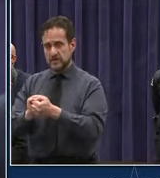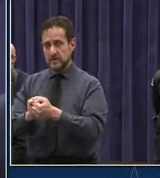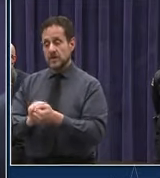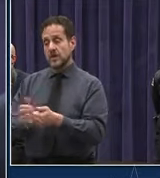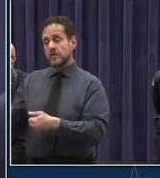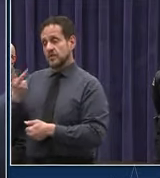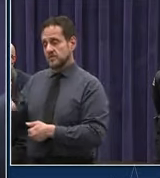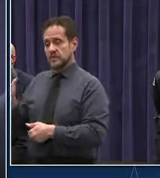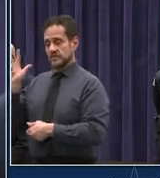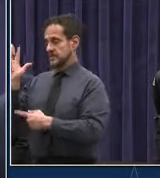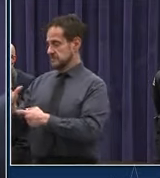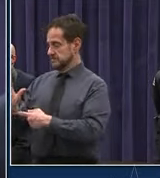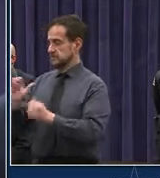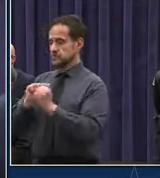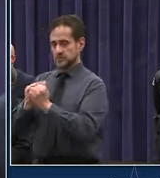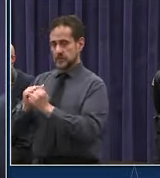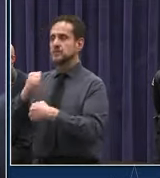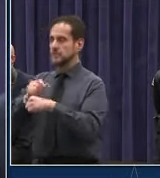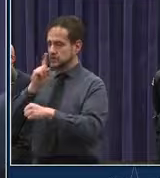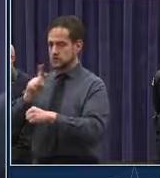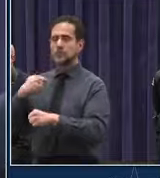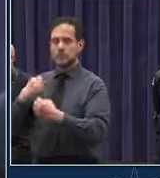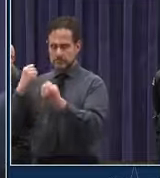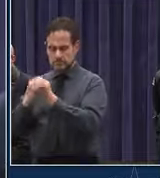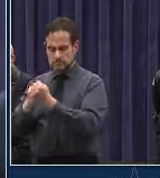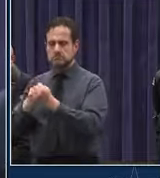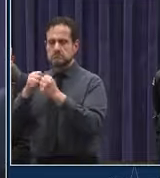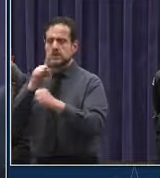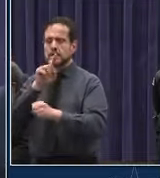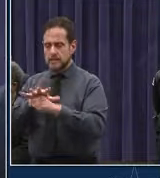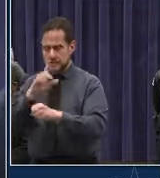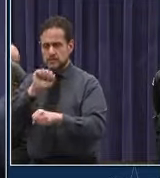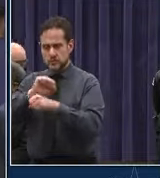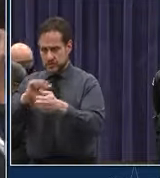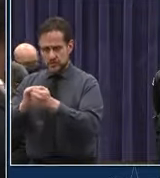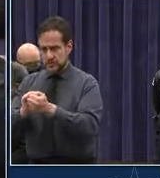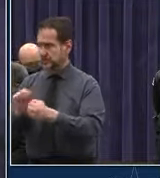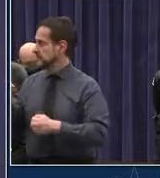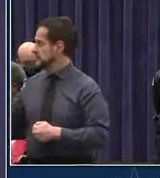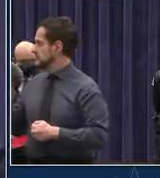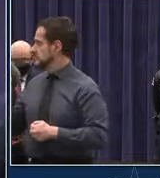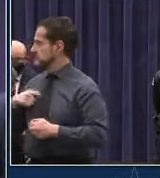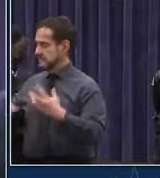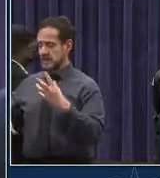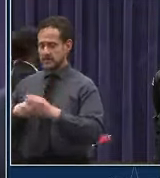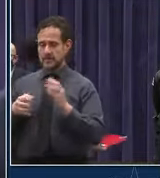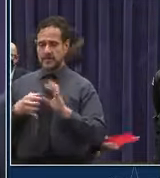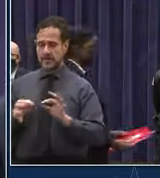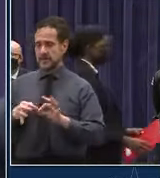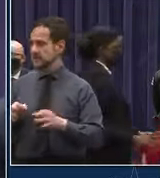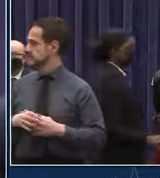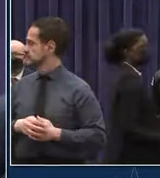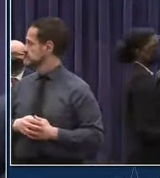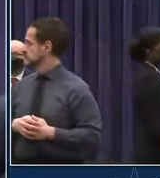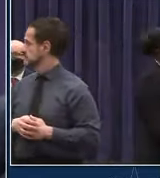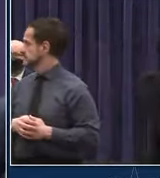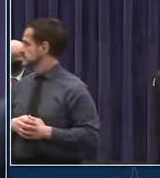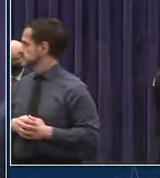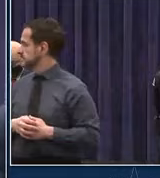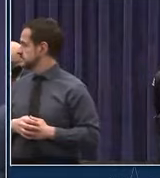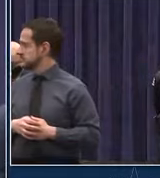deck to deal with the violence in our communities. And the tragedies that we have seen during the course of this year and last,